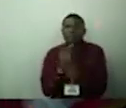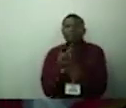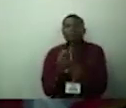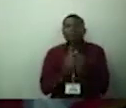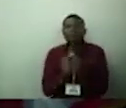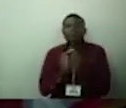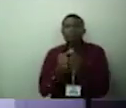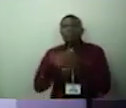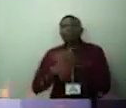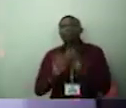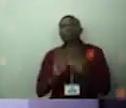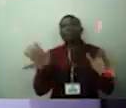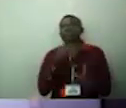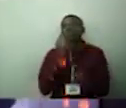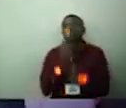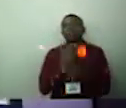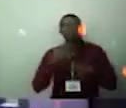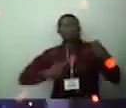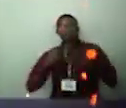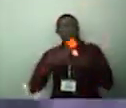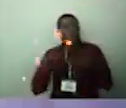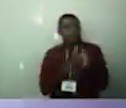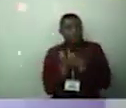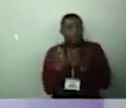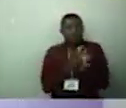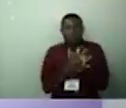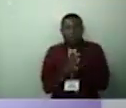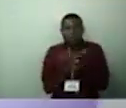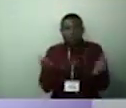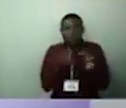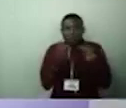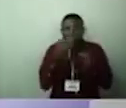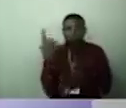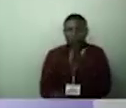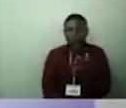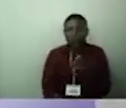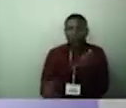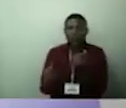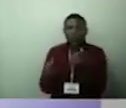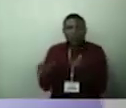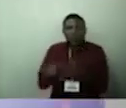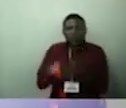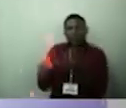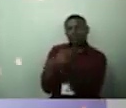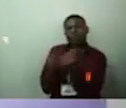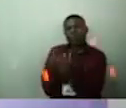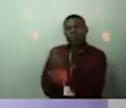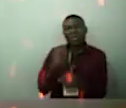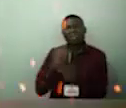glory. They do not only come to enjoy, but the Bible says that they also contribute to the beauty of the